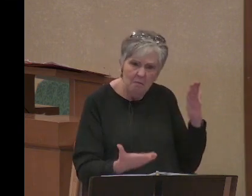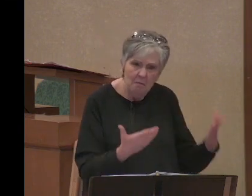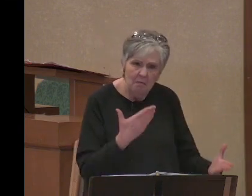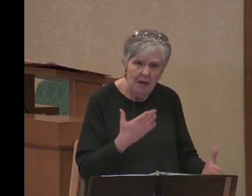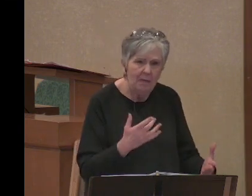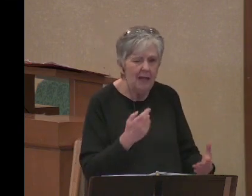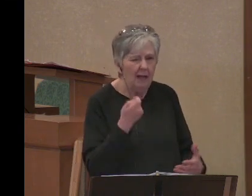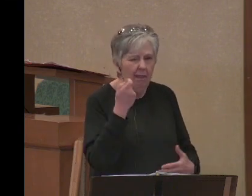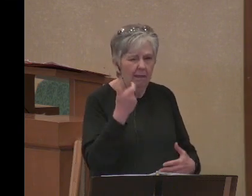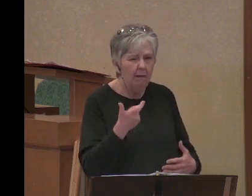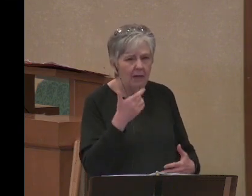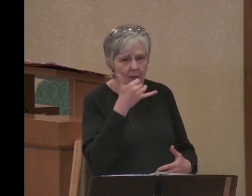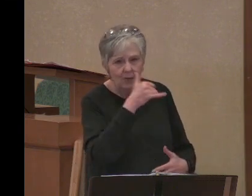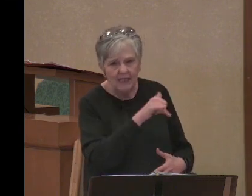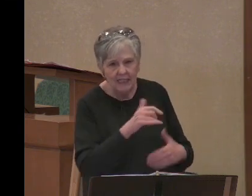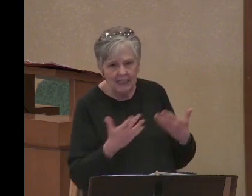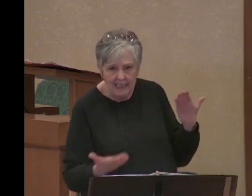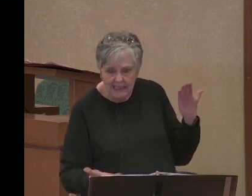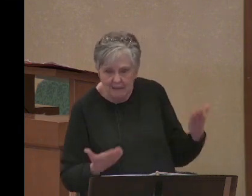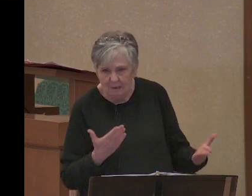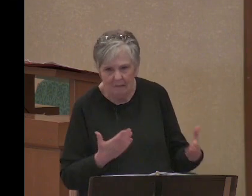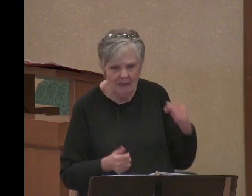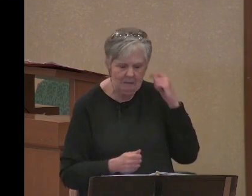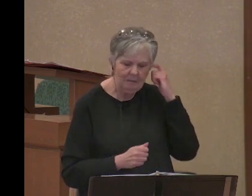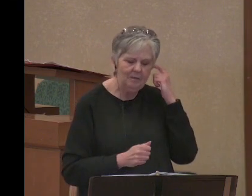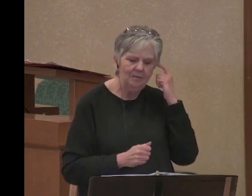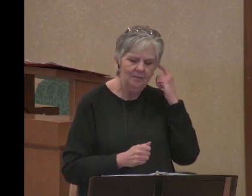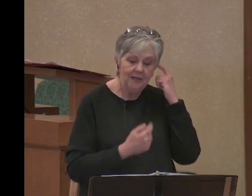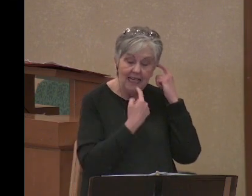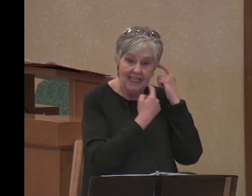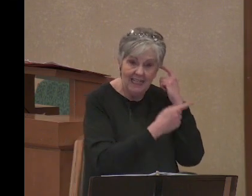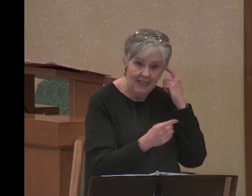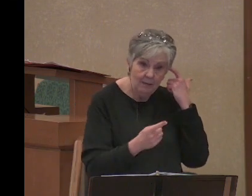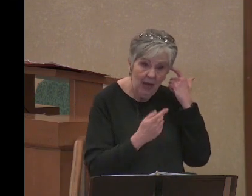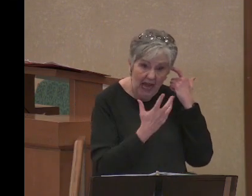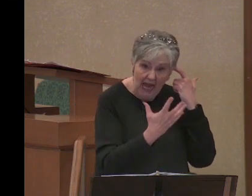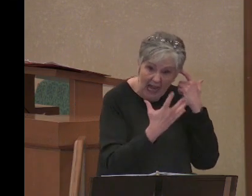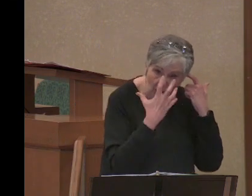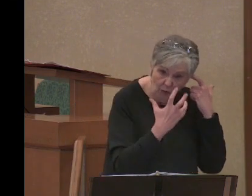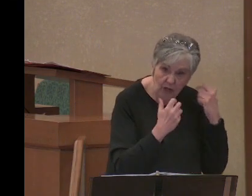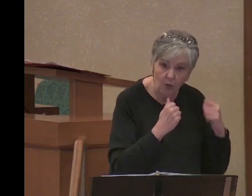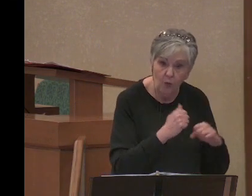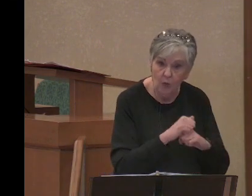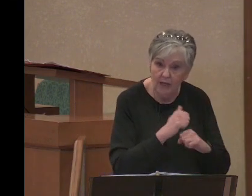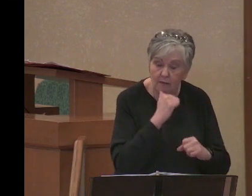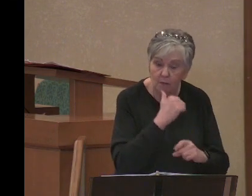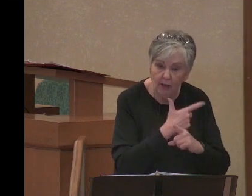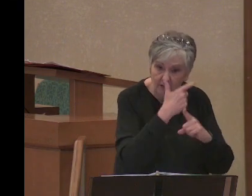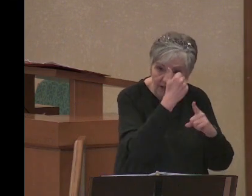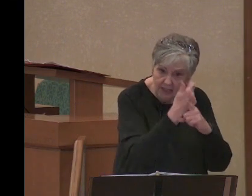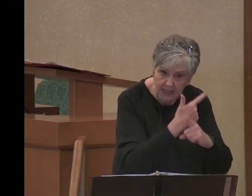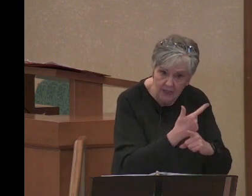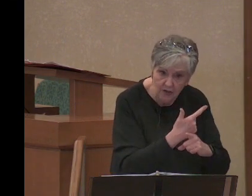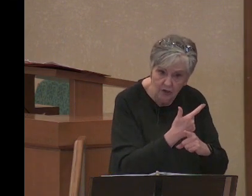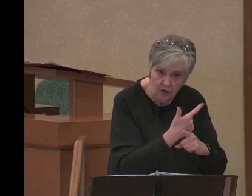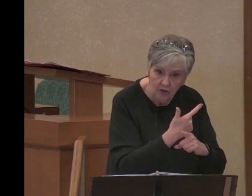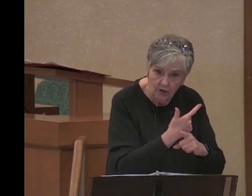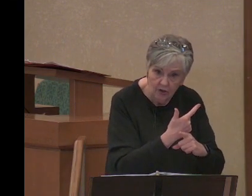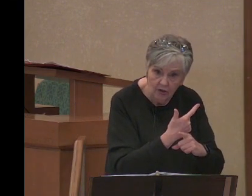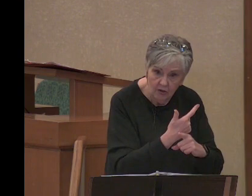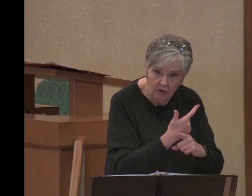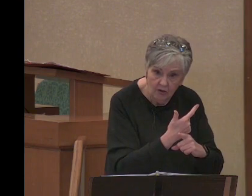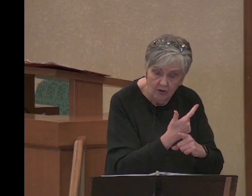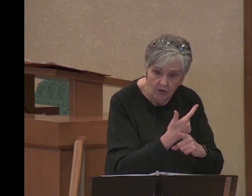bit ridiculous. So he says, "Are you angry with your brother or your sister? Have you called